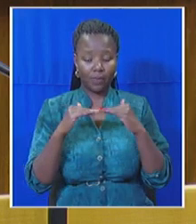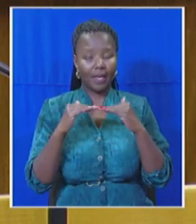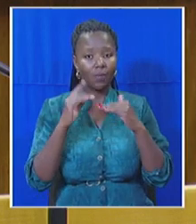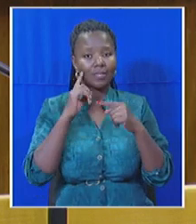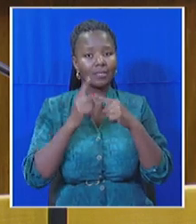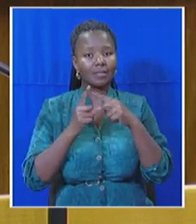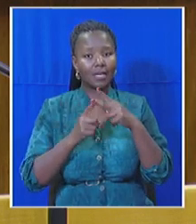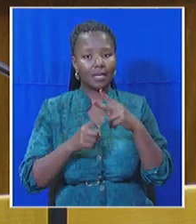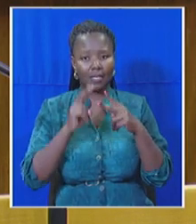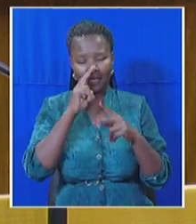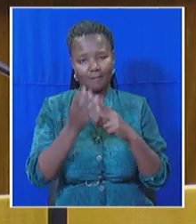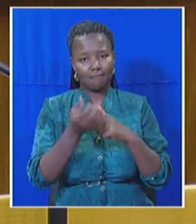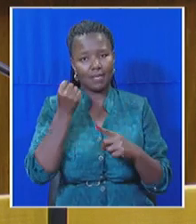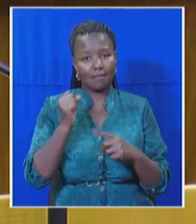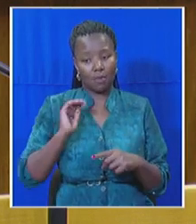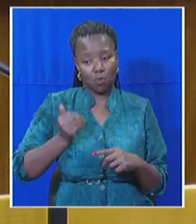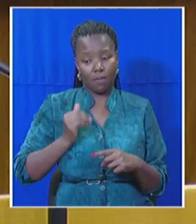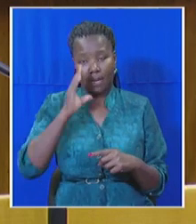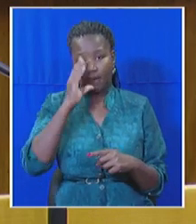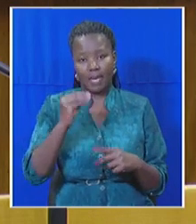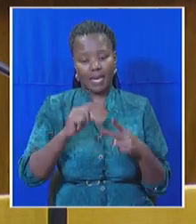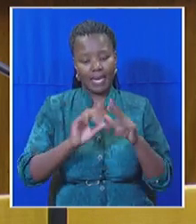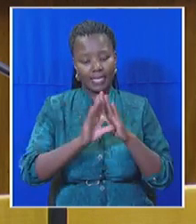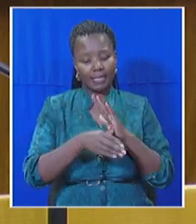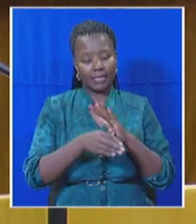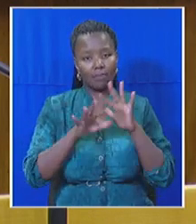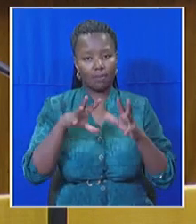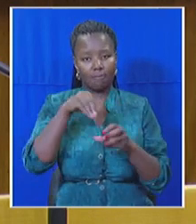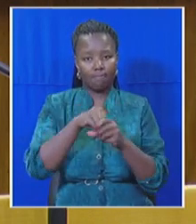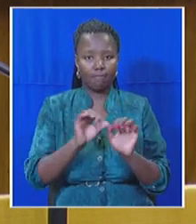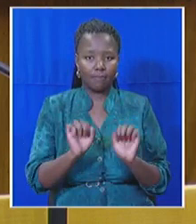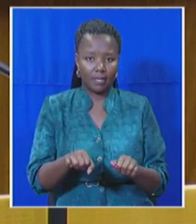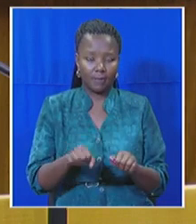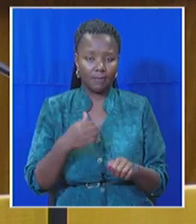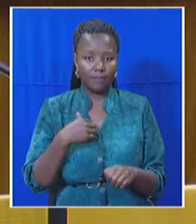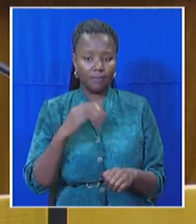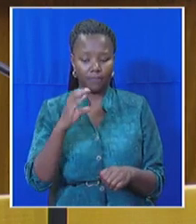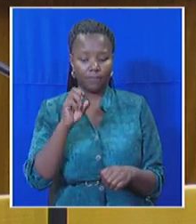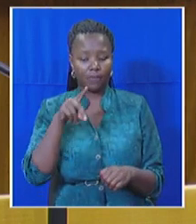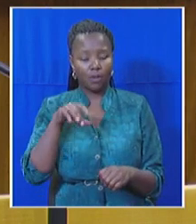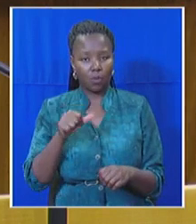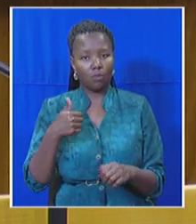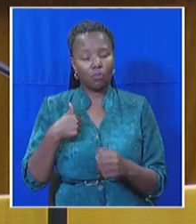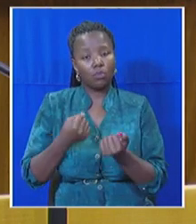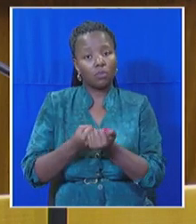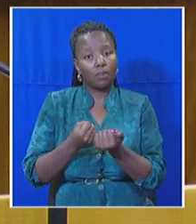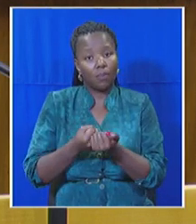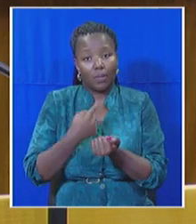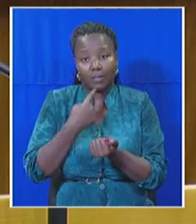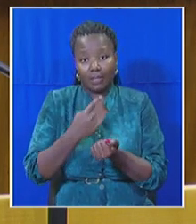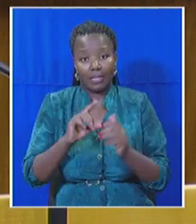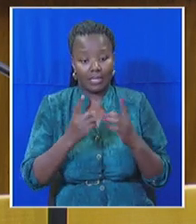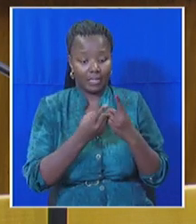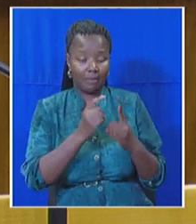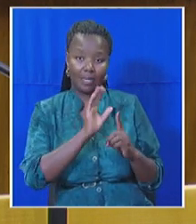gender, as well as in respect of people with disabilities. The Congress of the People also supports the view that the department